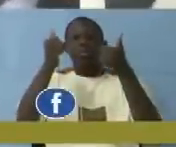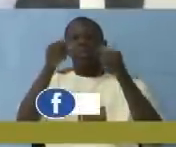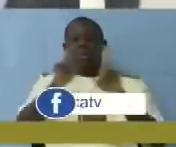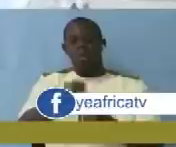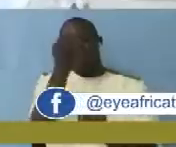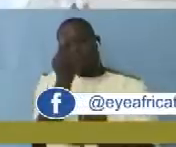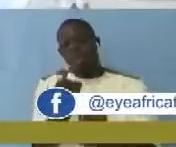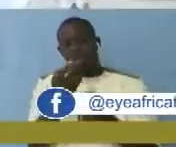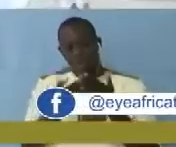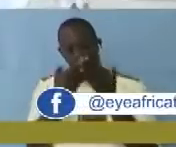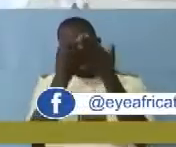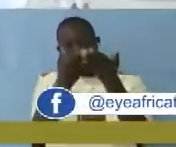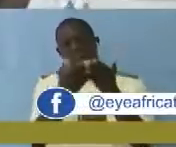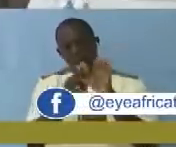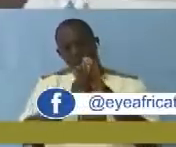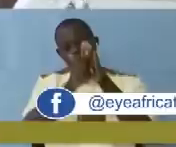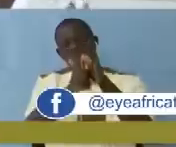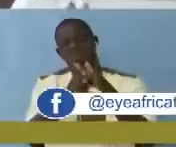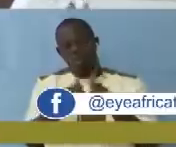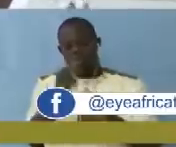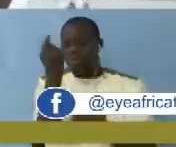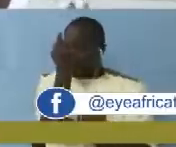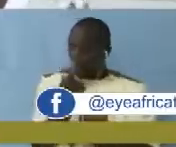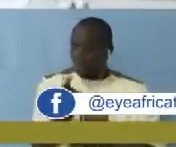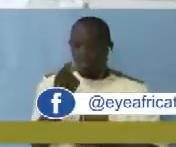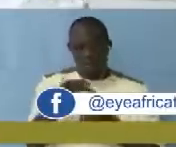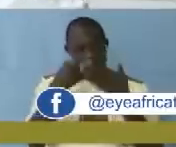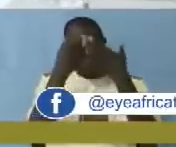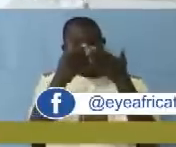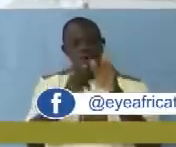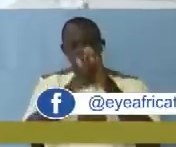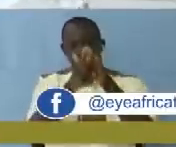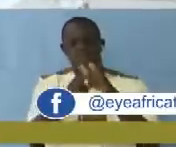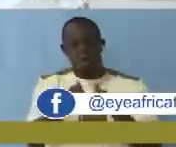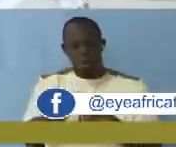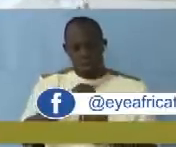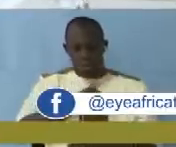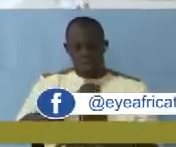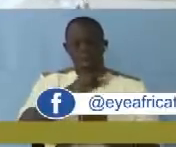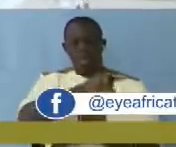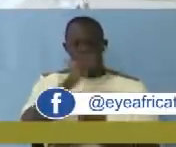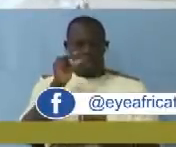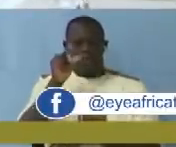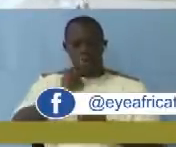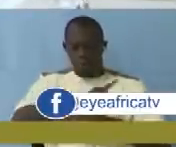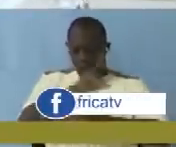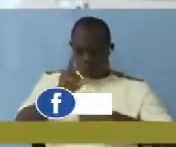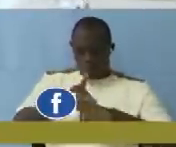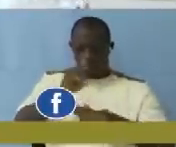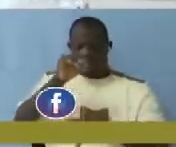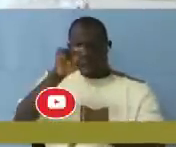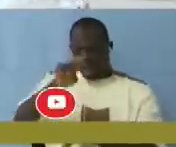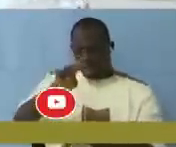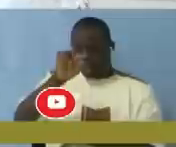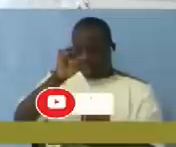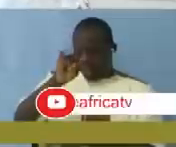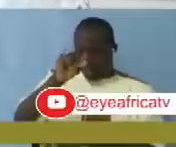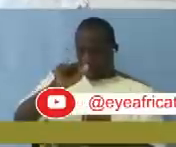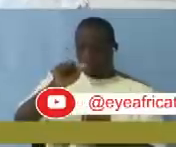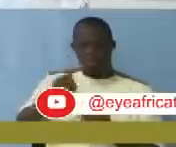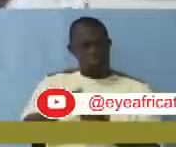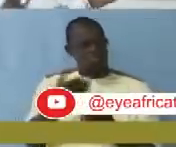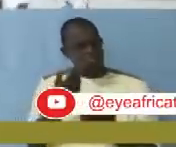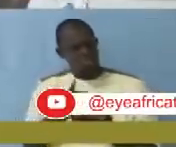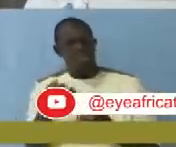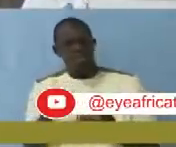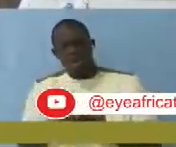example. I'm giving you an example. My name at the NIA then, I'm asking for Baba